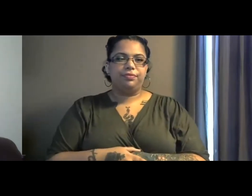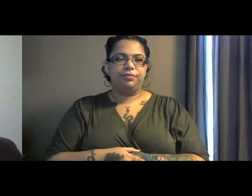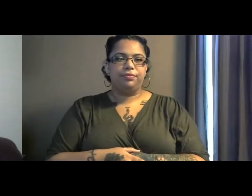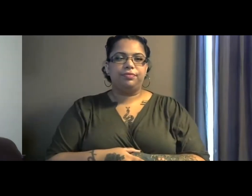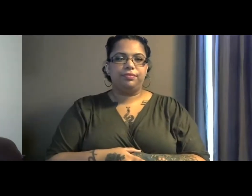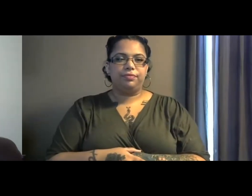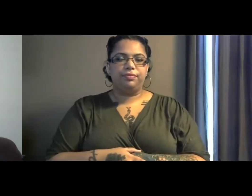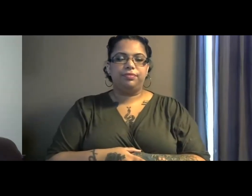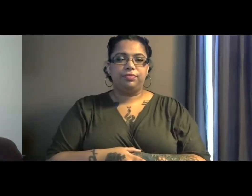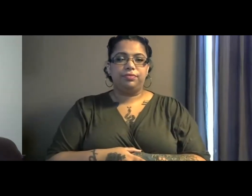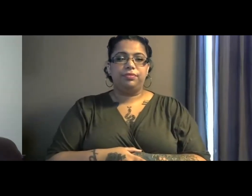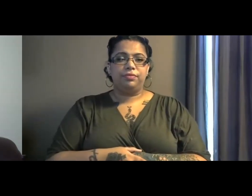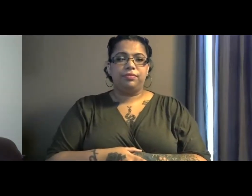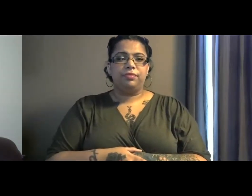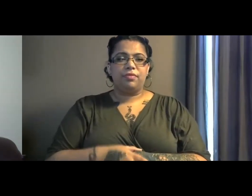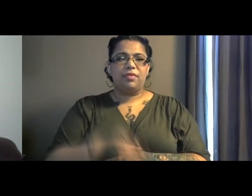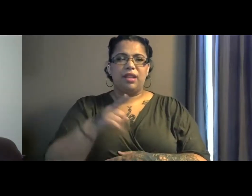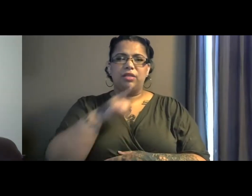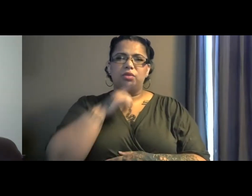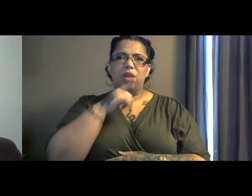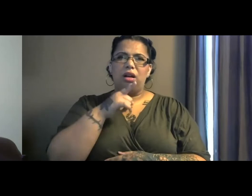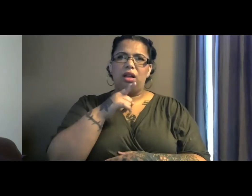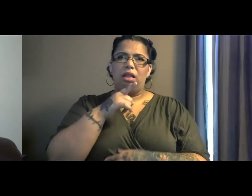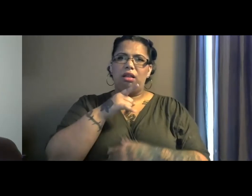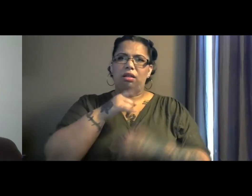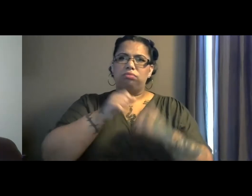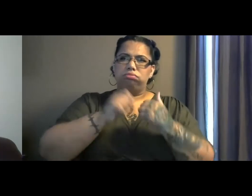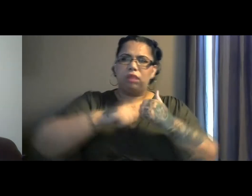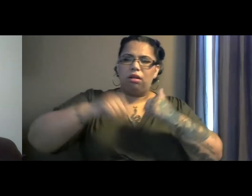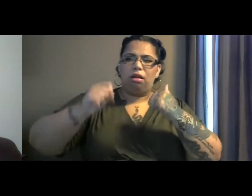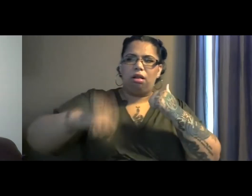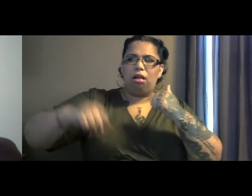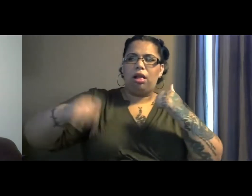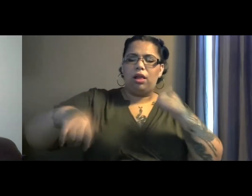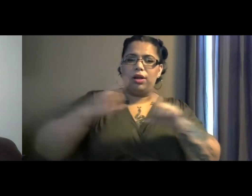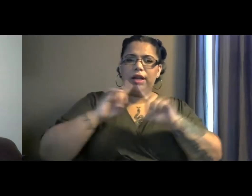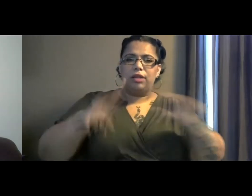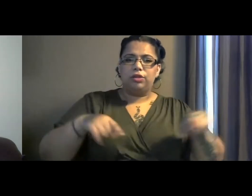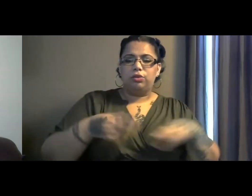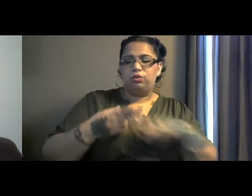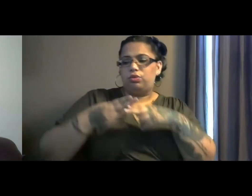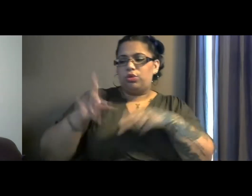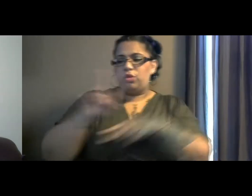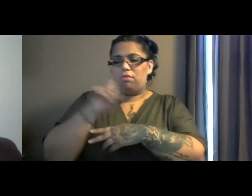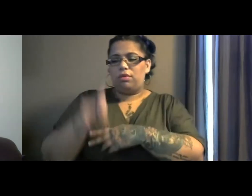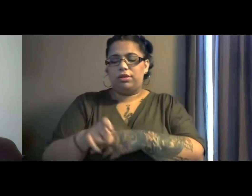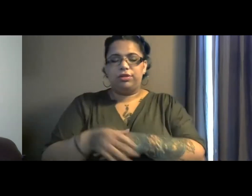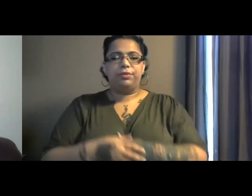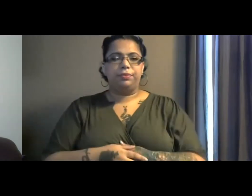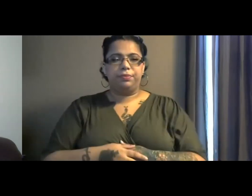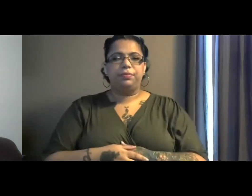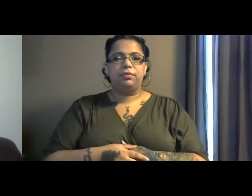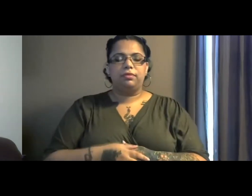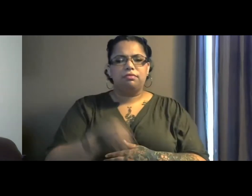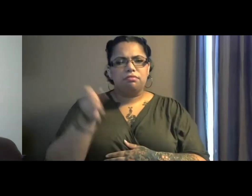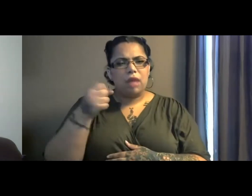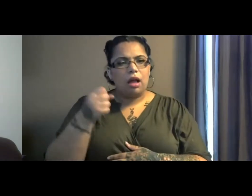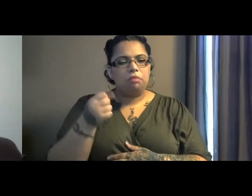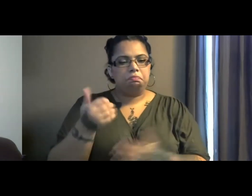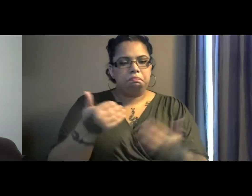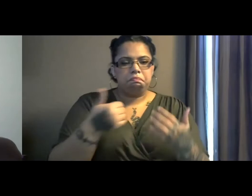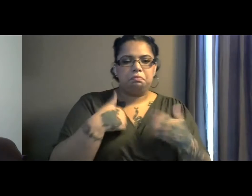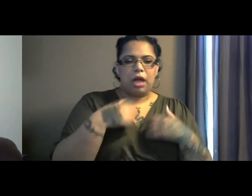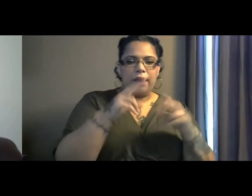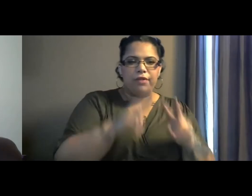All of this is a very long answer to a very short question. Yes, hold your values so long as